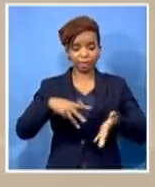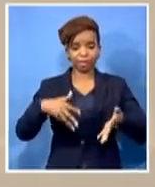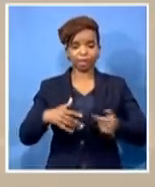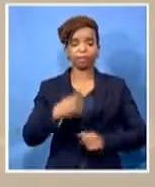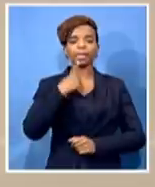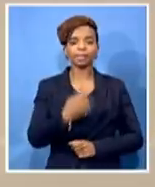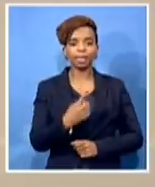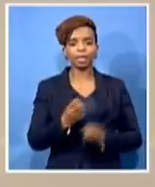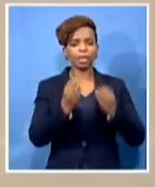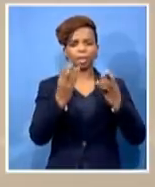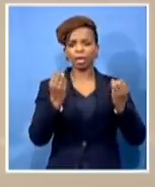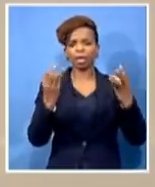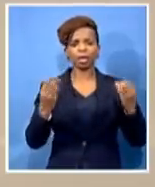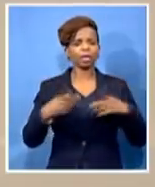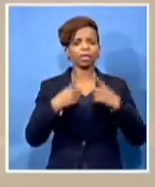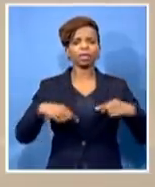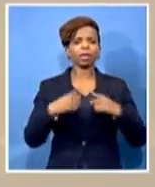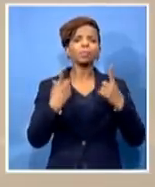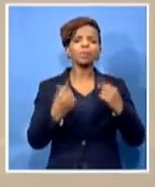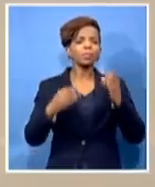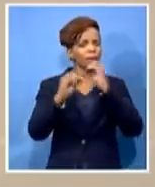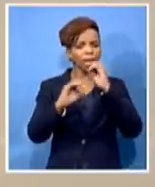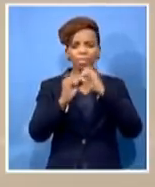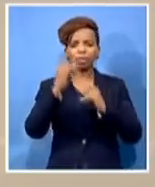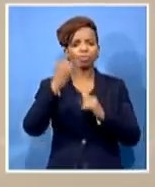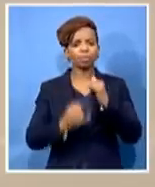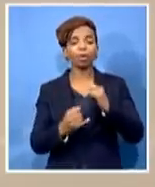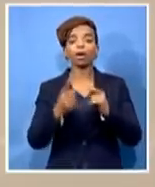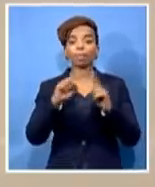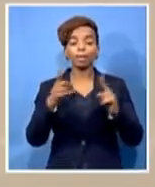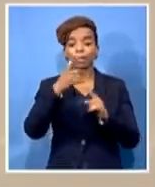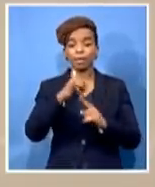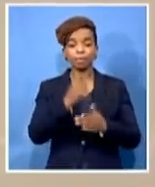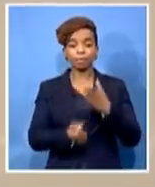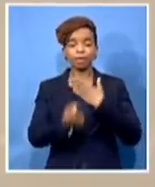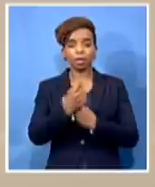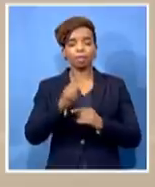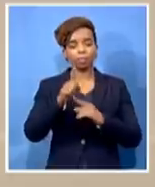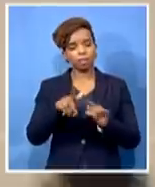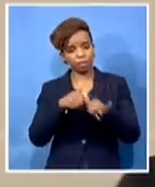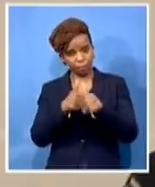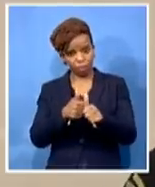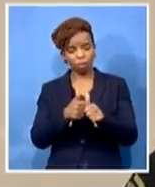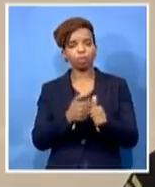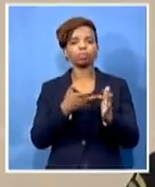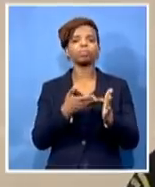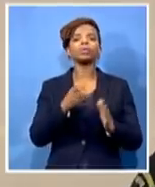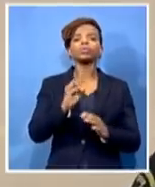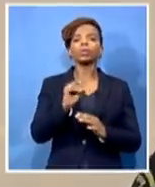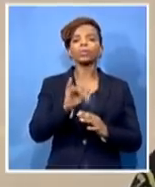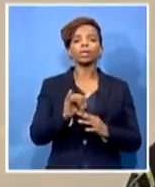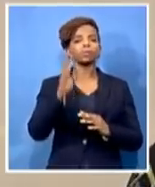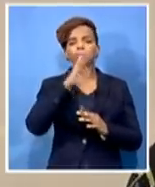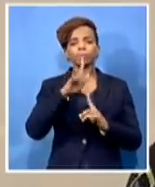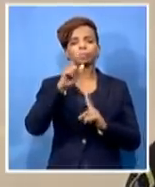do something wrong, we should be able to follow the resolution so that no one is above the African National Congress. Should we see mass exodus of